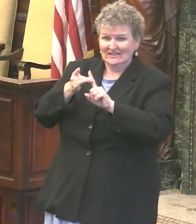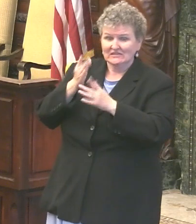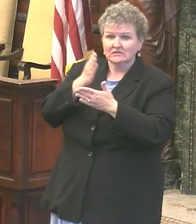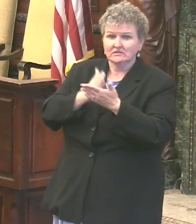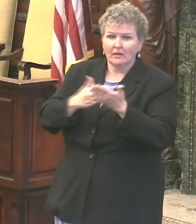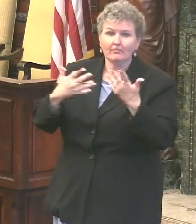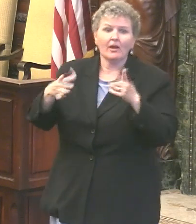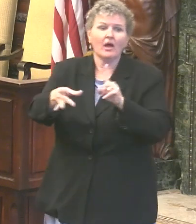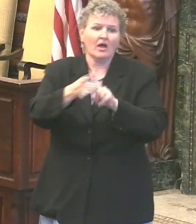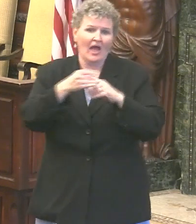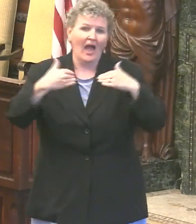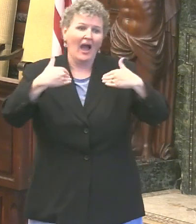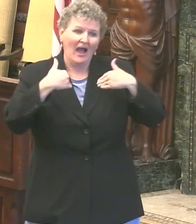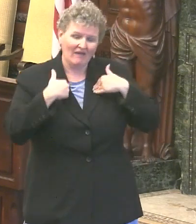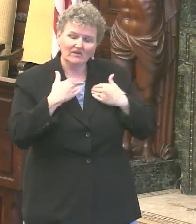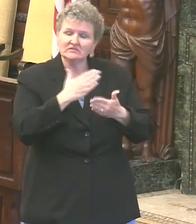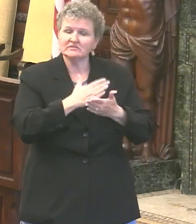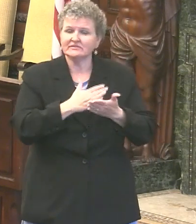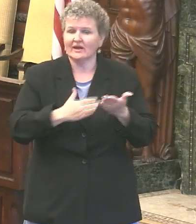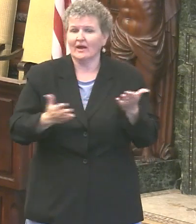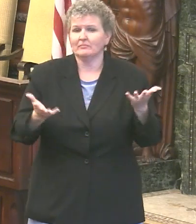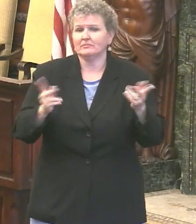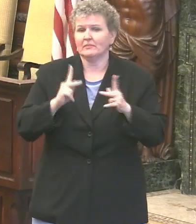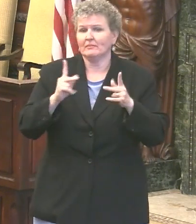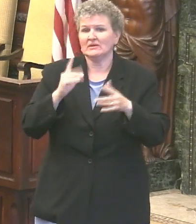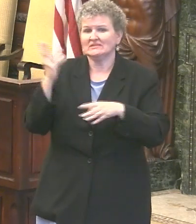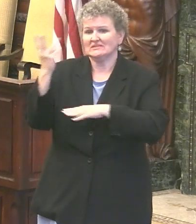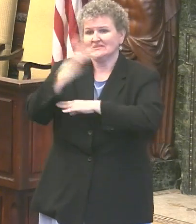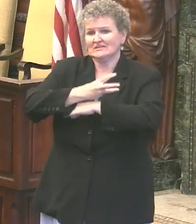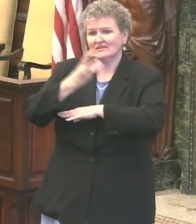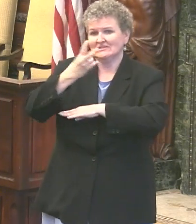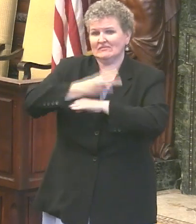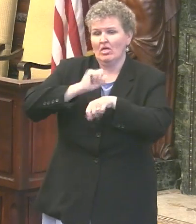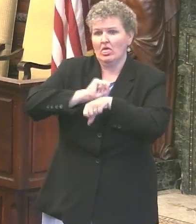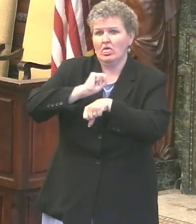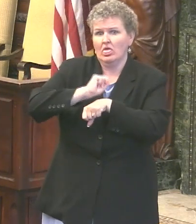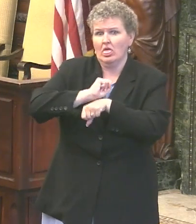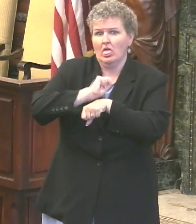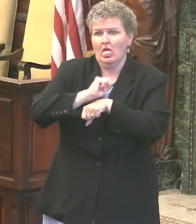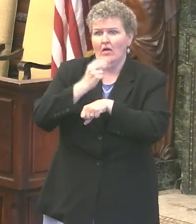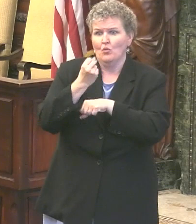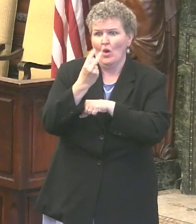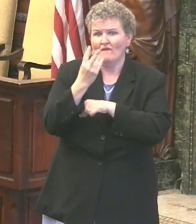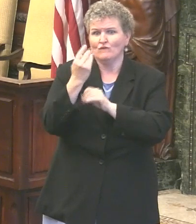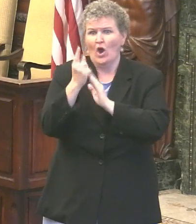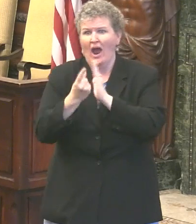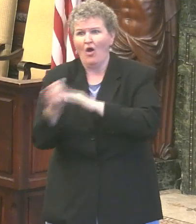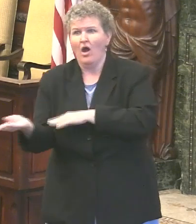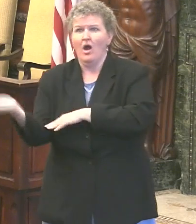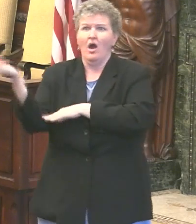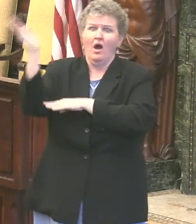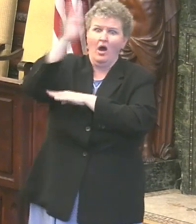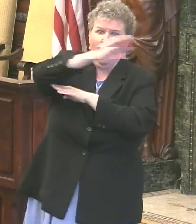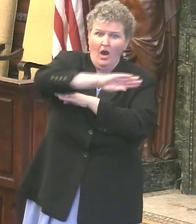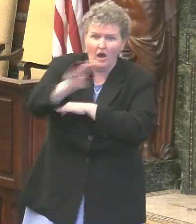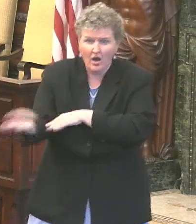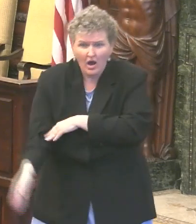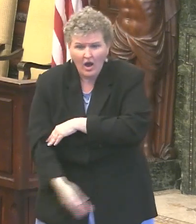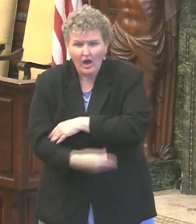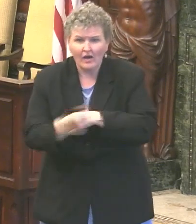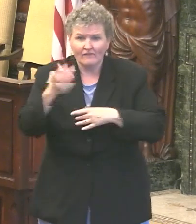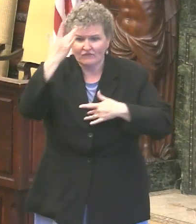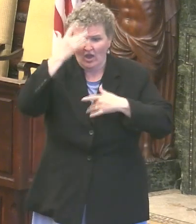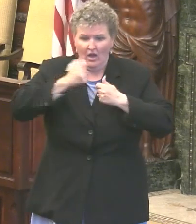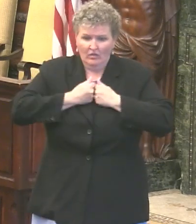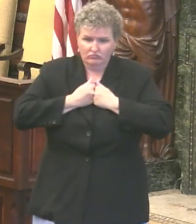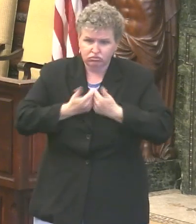And some people are working 6-7 days a week, 12, 14-hour shifts. And whether that's an illness or an exhaustion, I don't know.